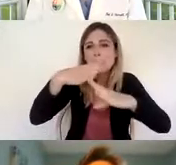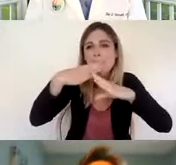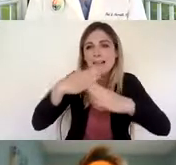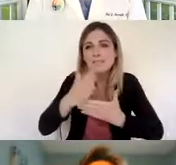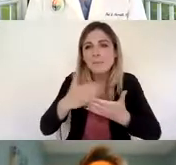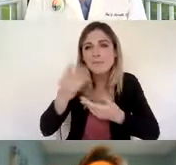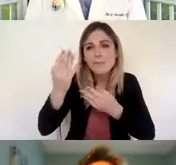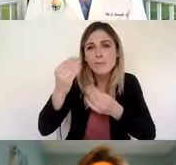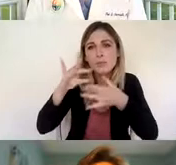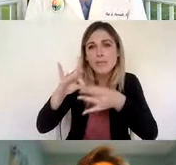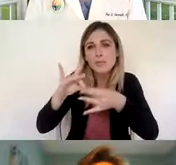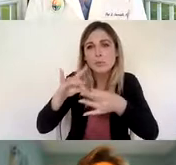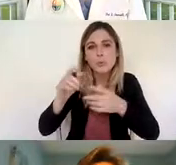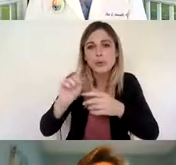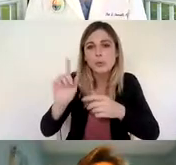information about the Zoom.